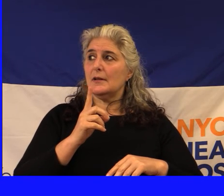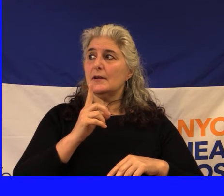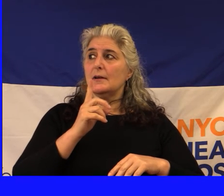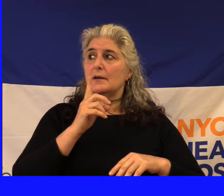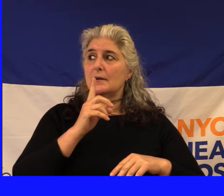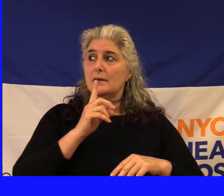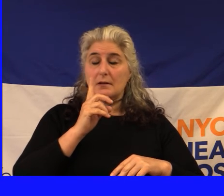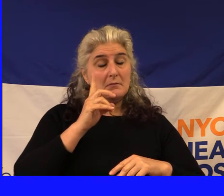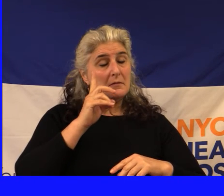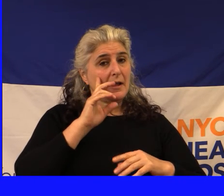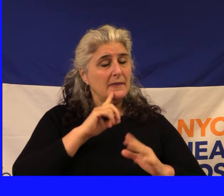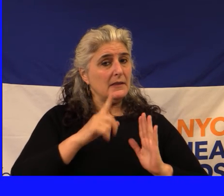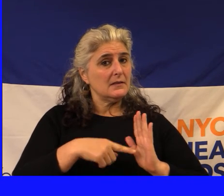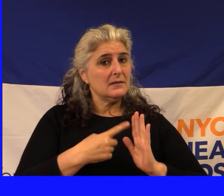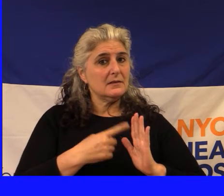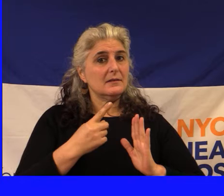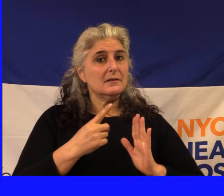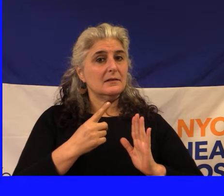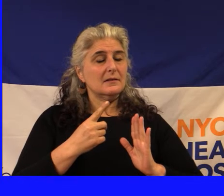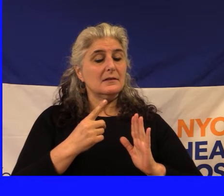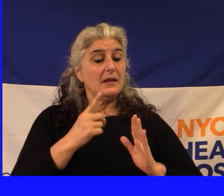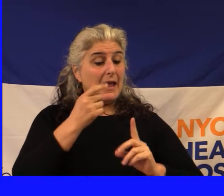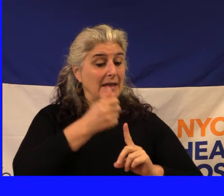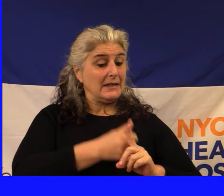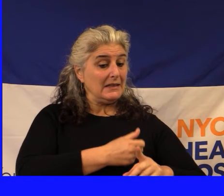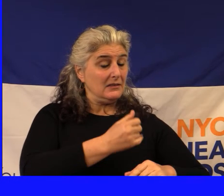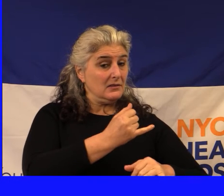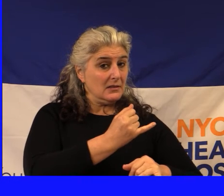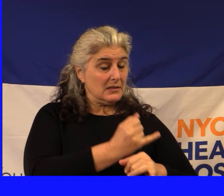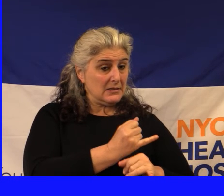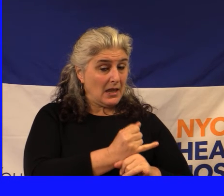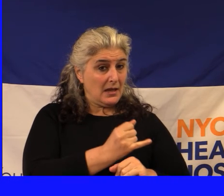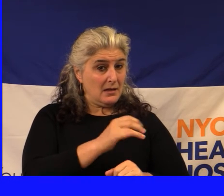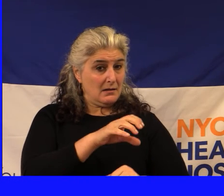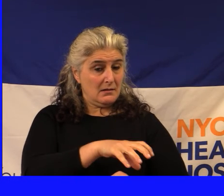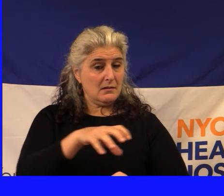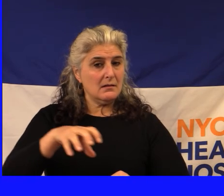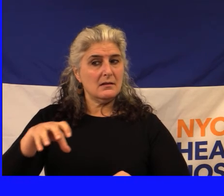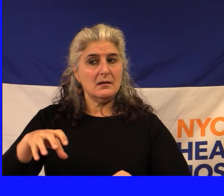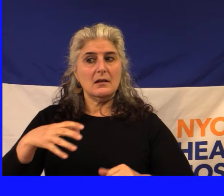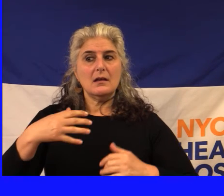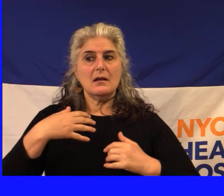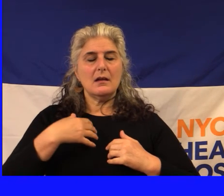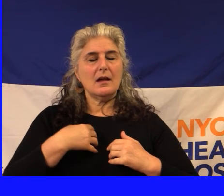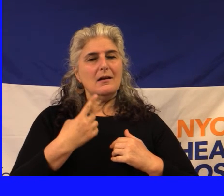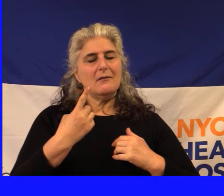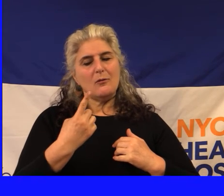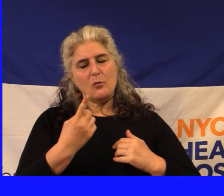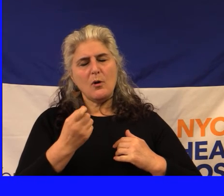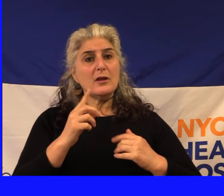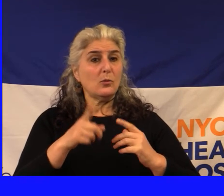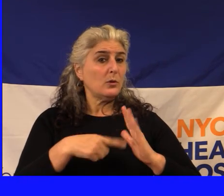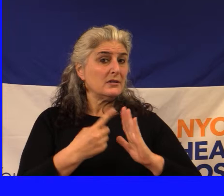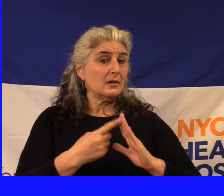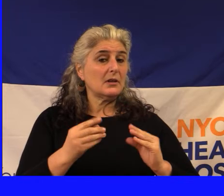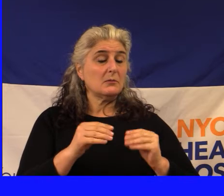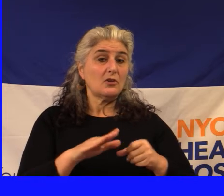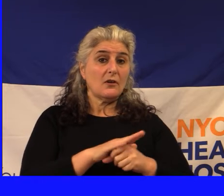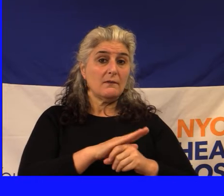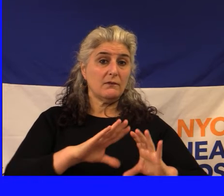are weaknesses to that. But at each of our sites, there's one or often a full team